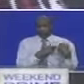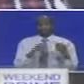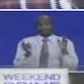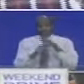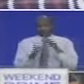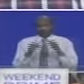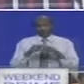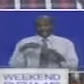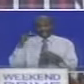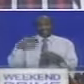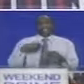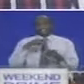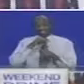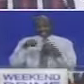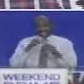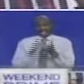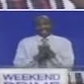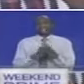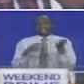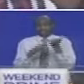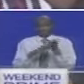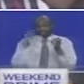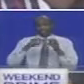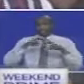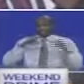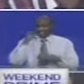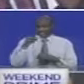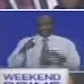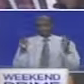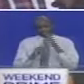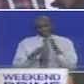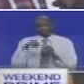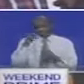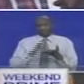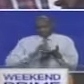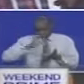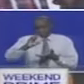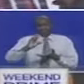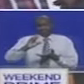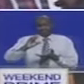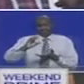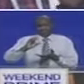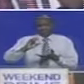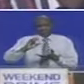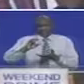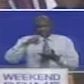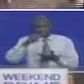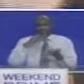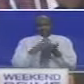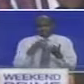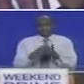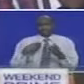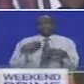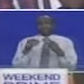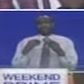Higher Education, Science and Technology be investigated, because it is the ministry that disbursed hijinks of this money to